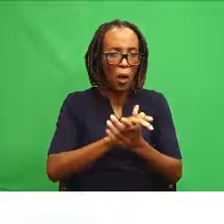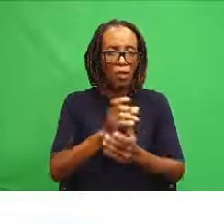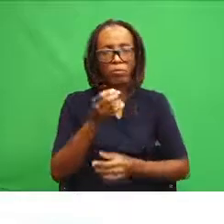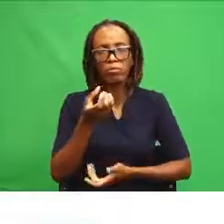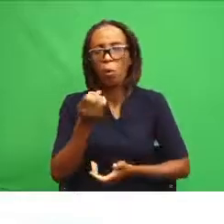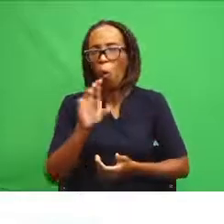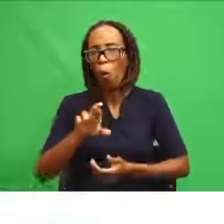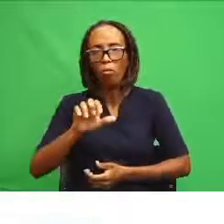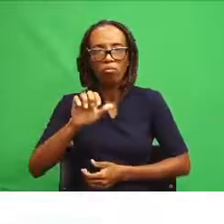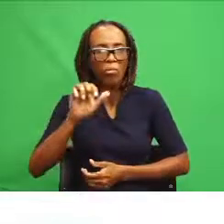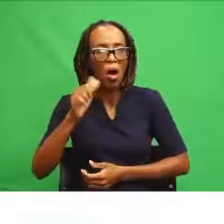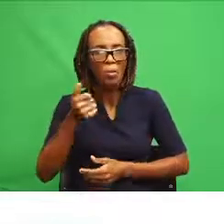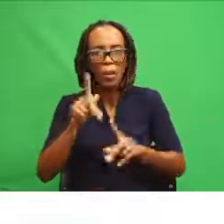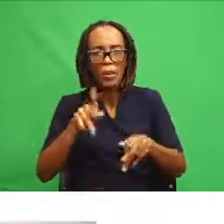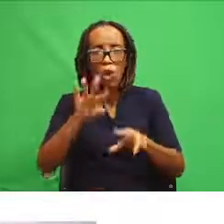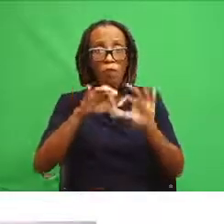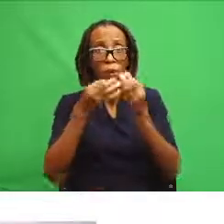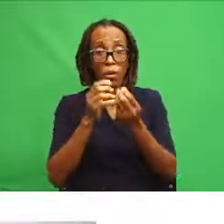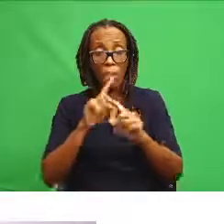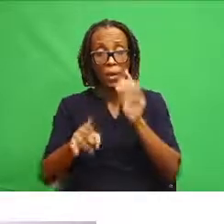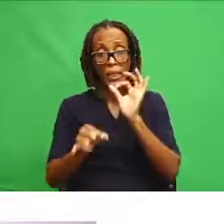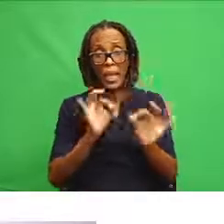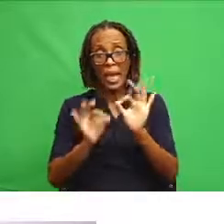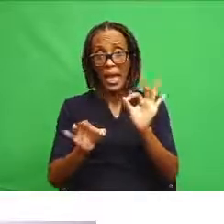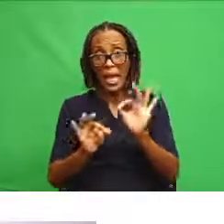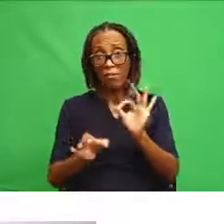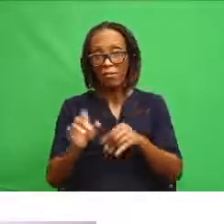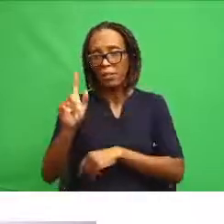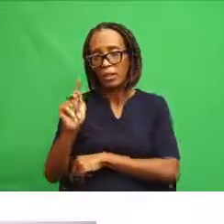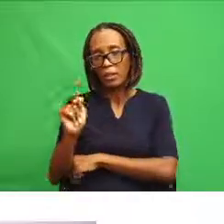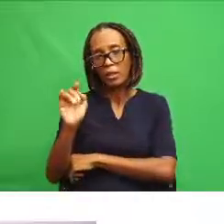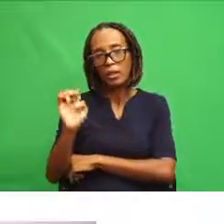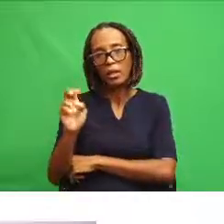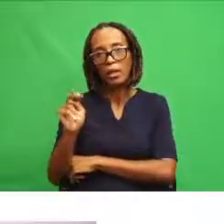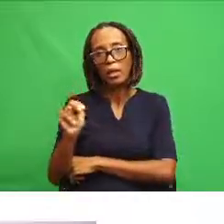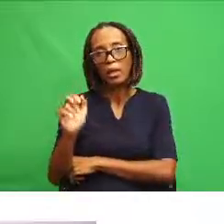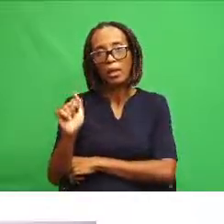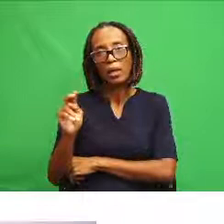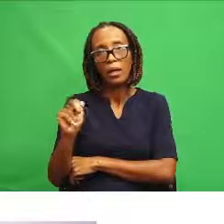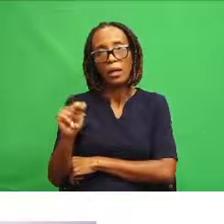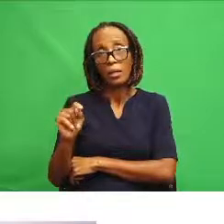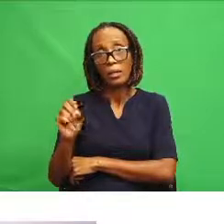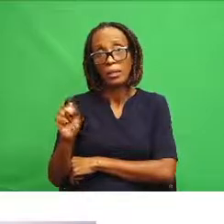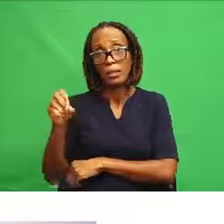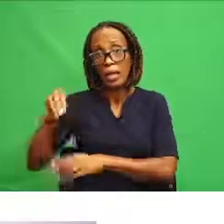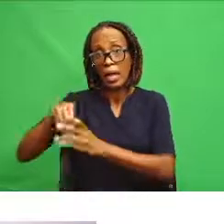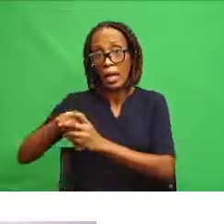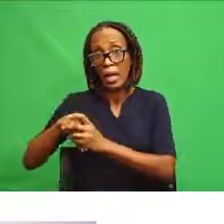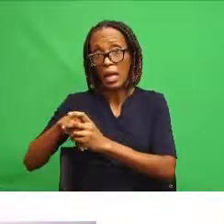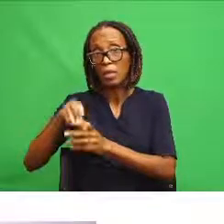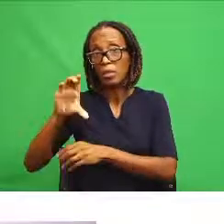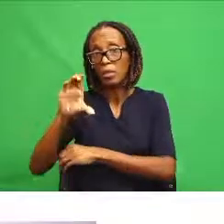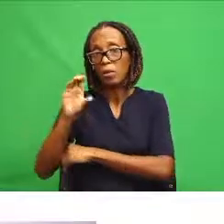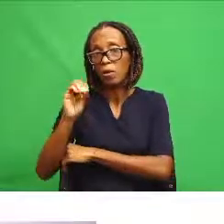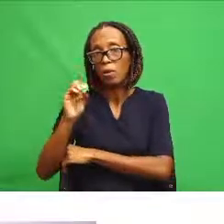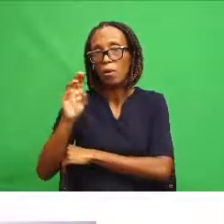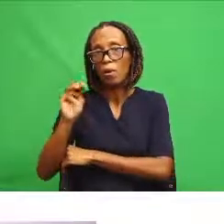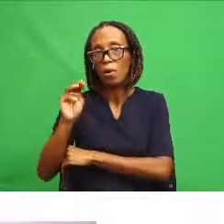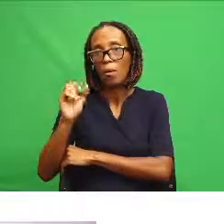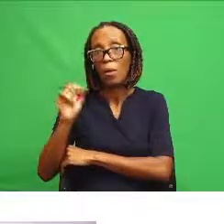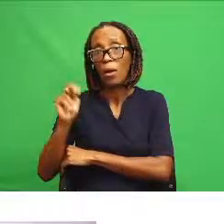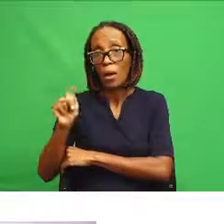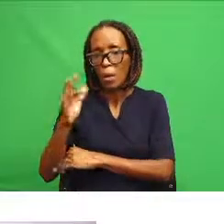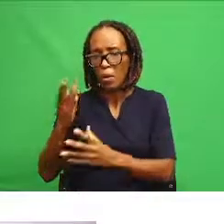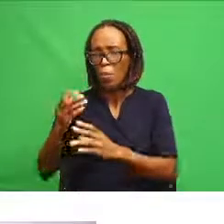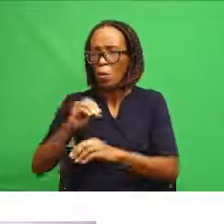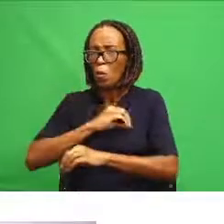joint tenant. But if you are tenants in common, because you can own a property jointly,